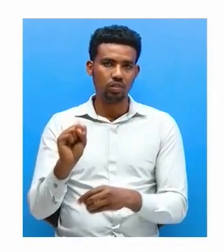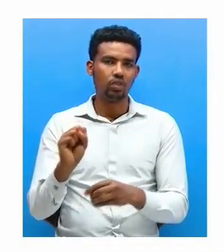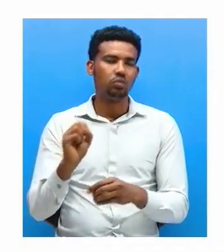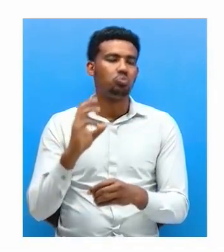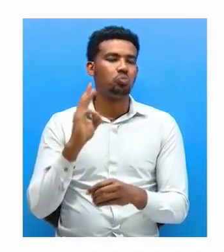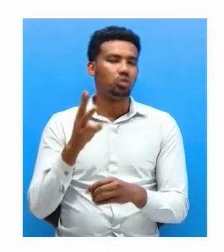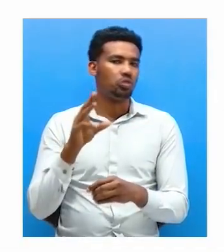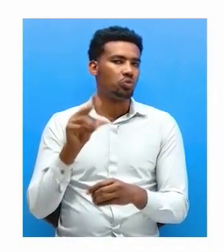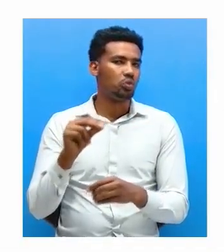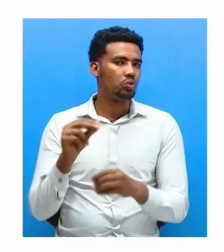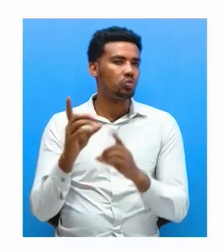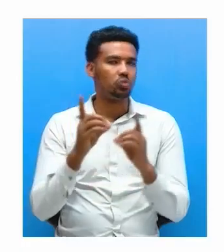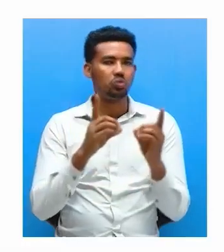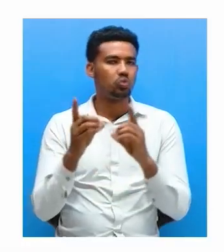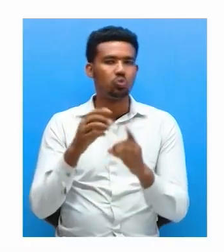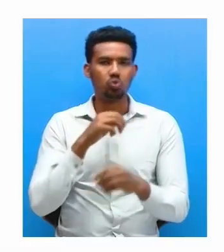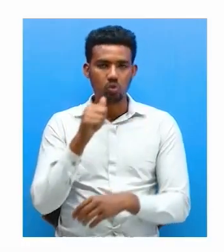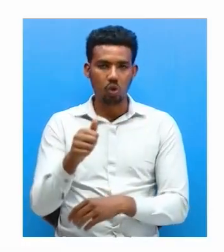easily don't,